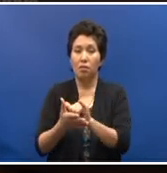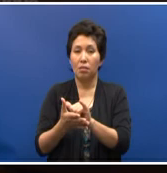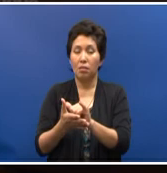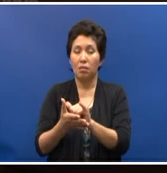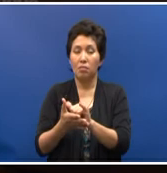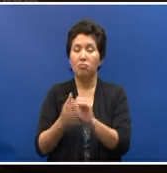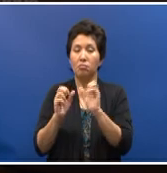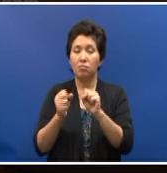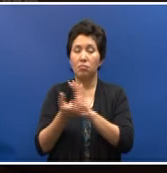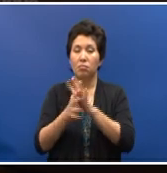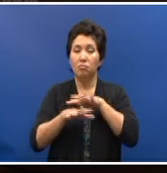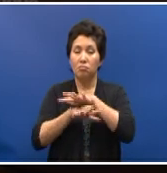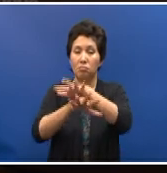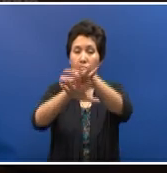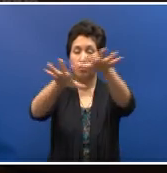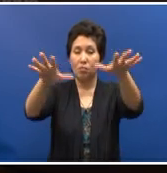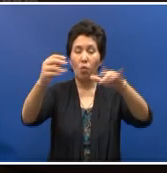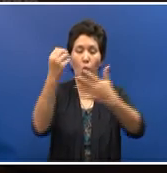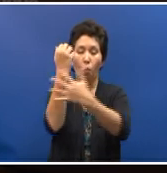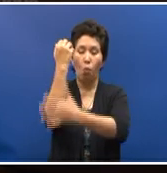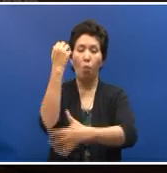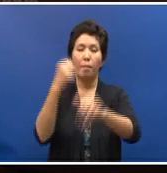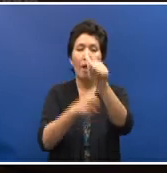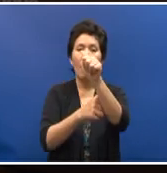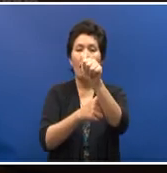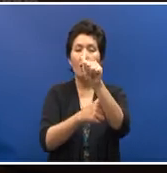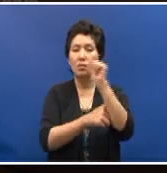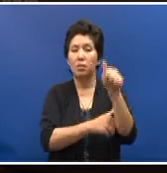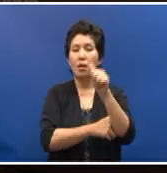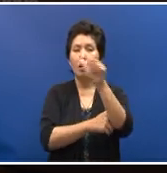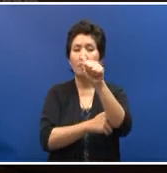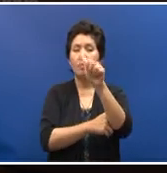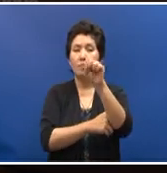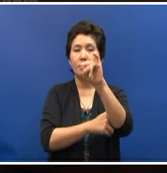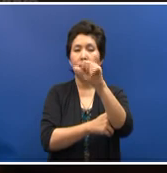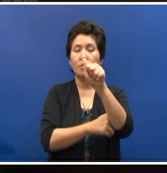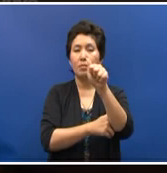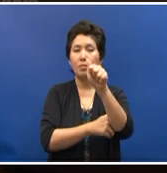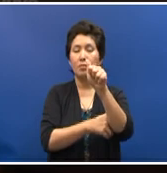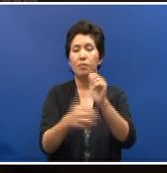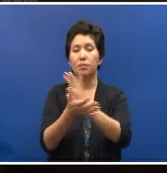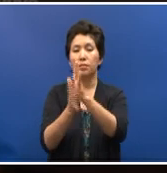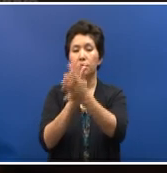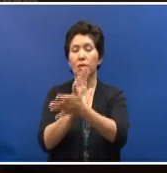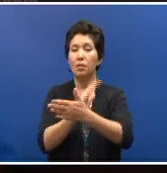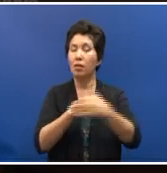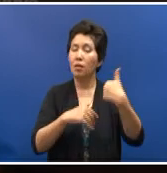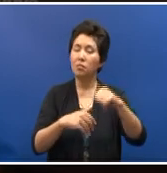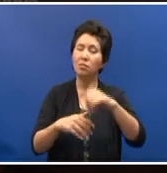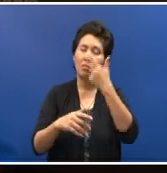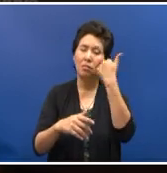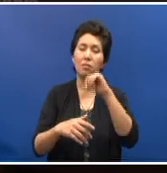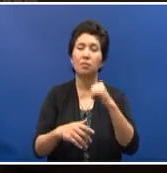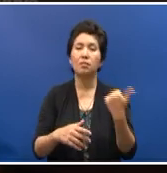it might spread all over Asia. Okay, and then on the next factor, which